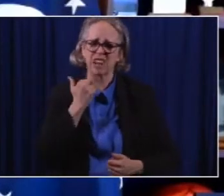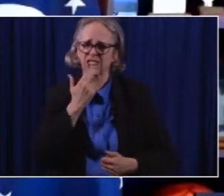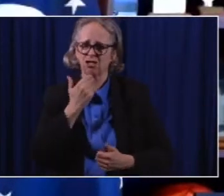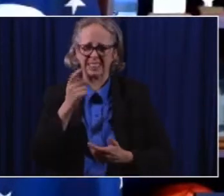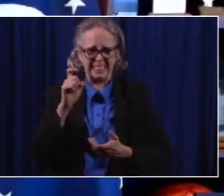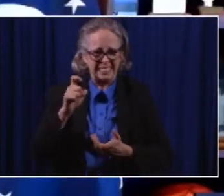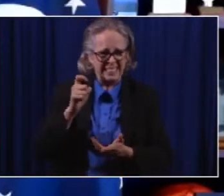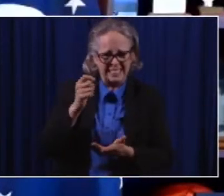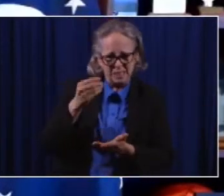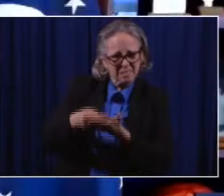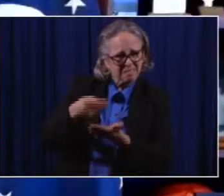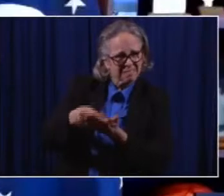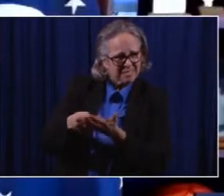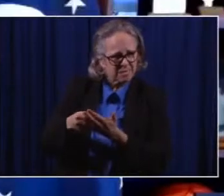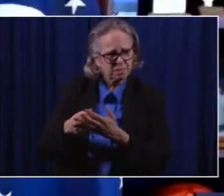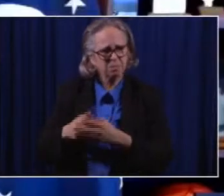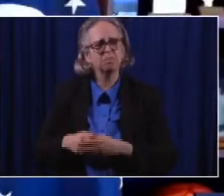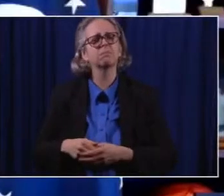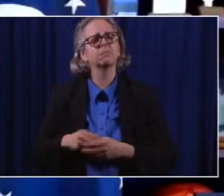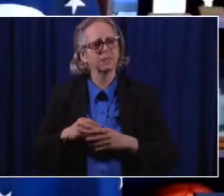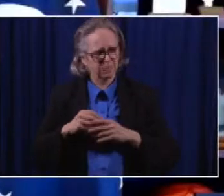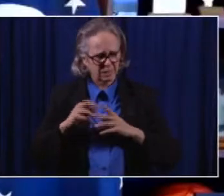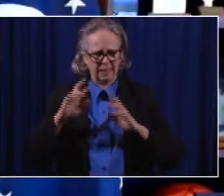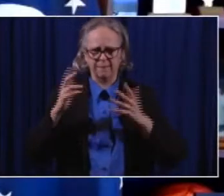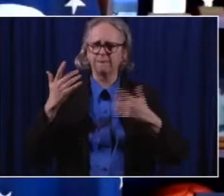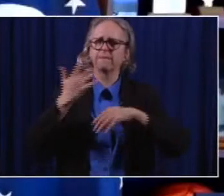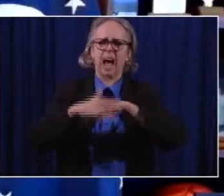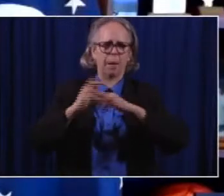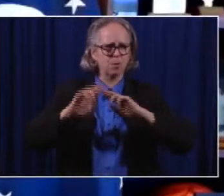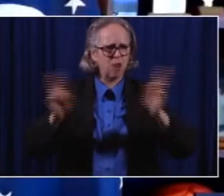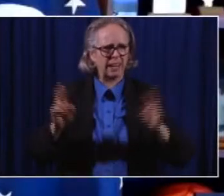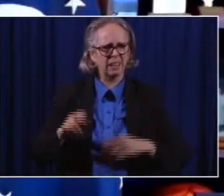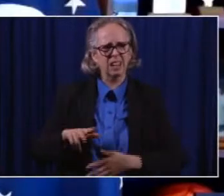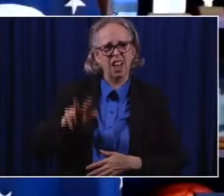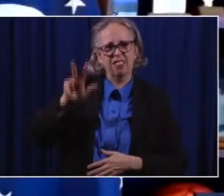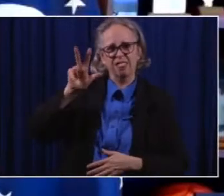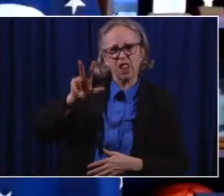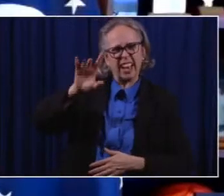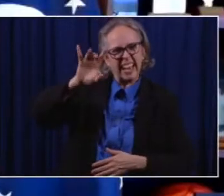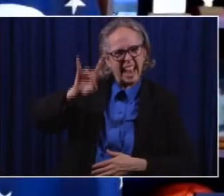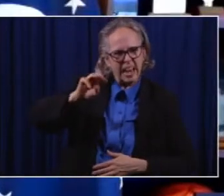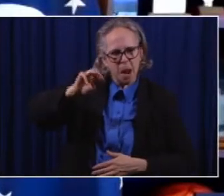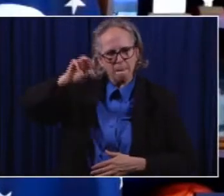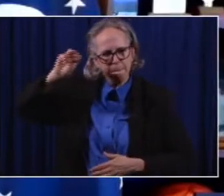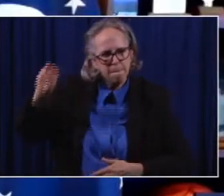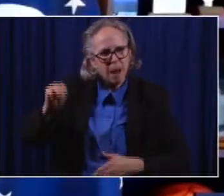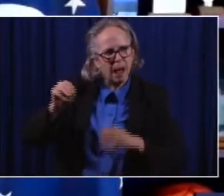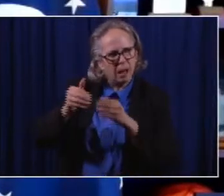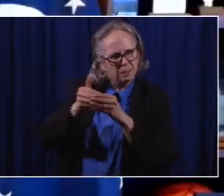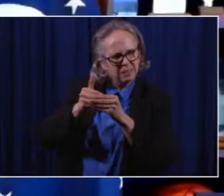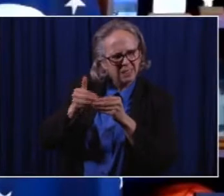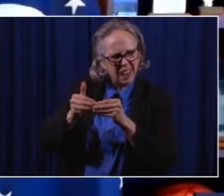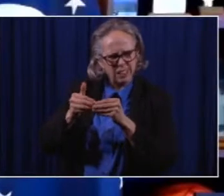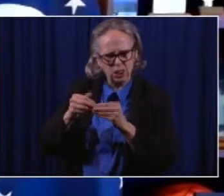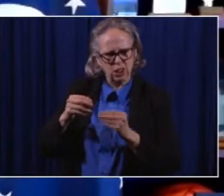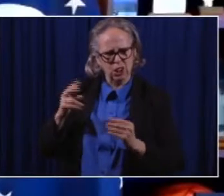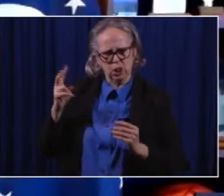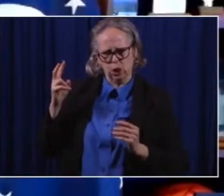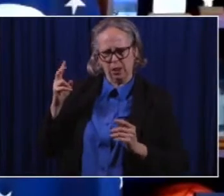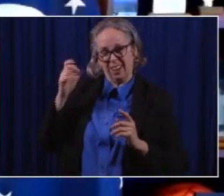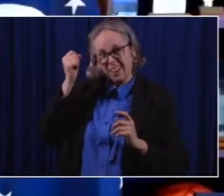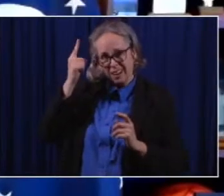we made available $38 million for $2,500 assistance payments